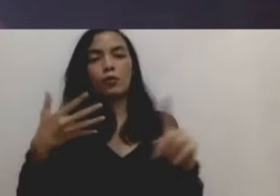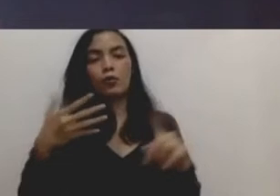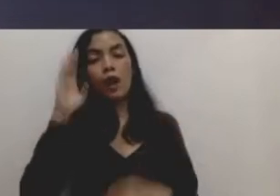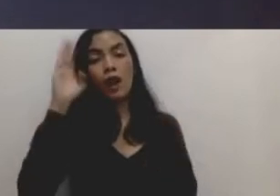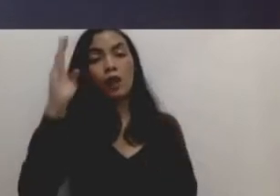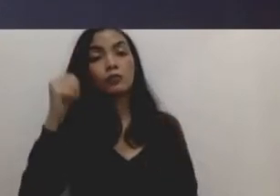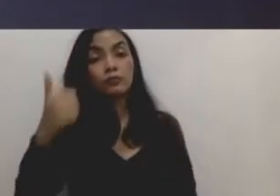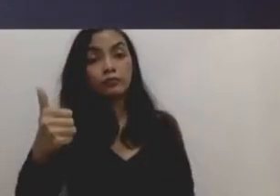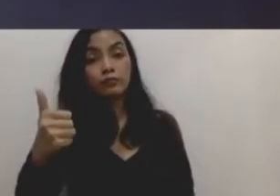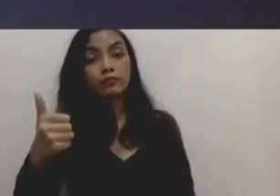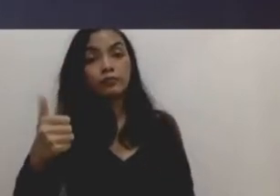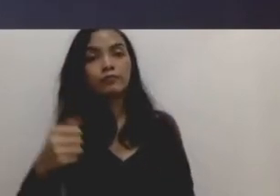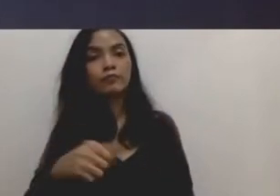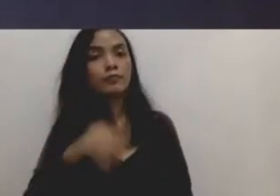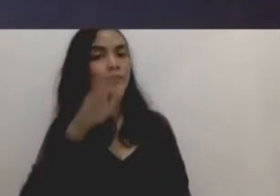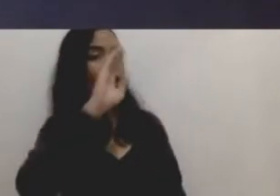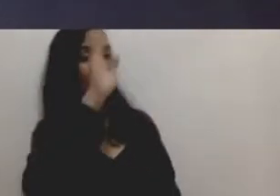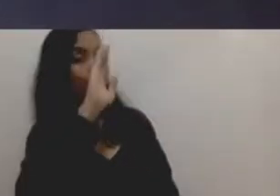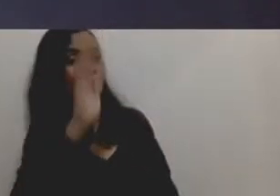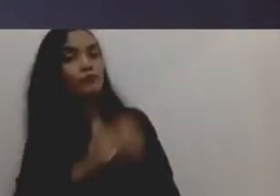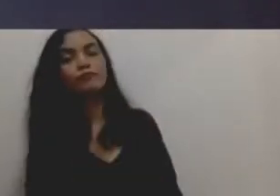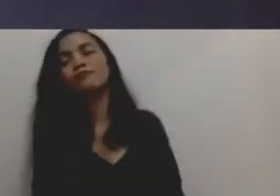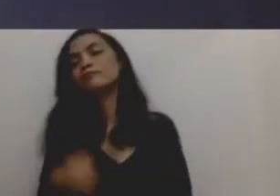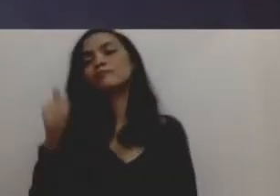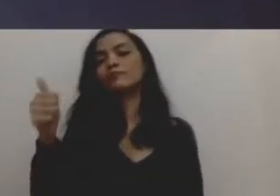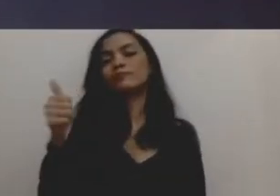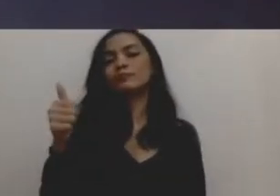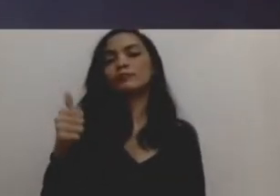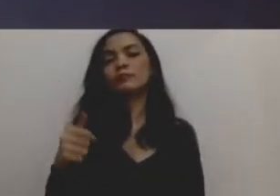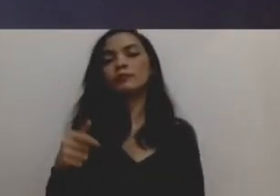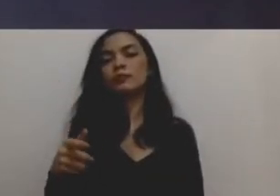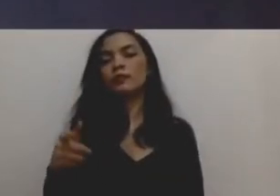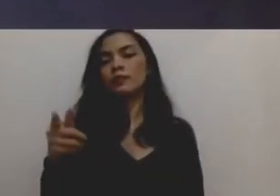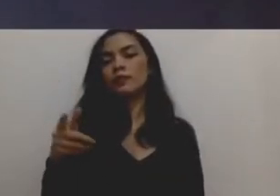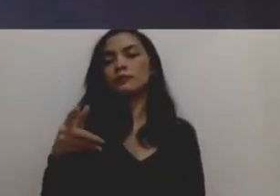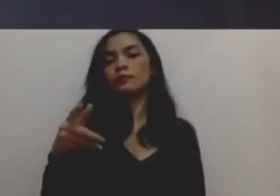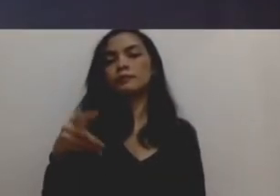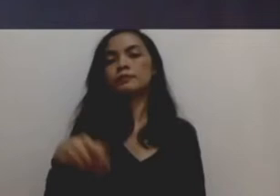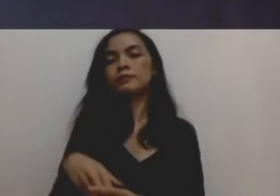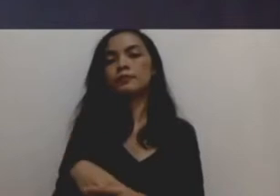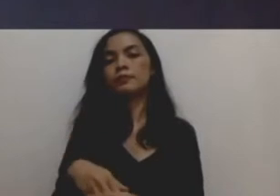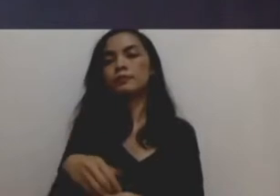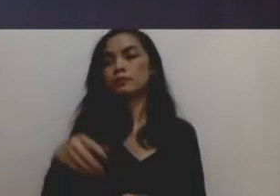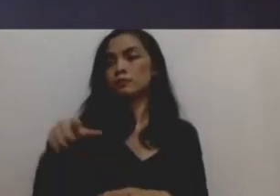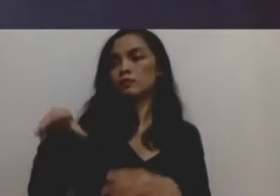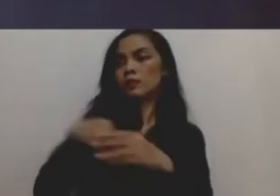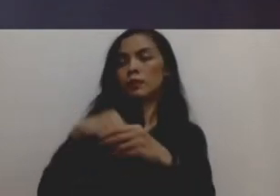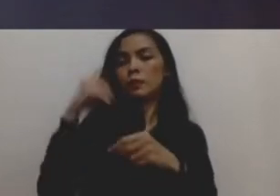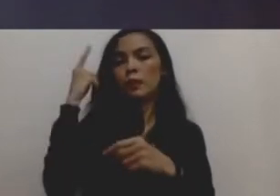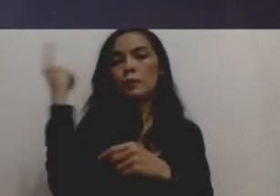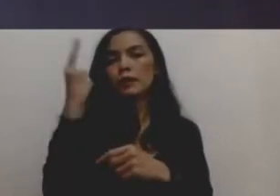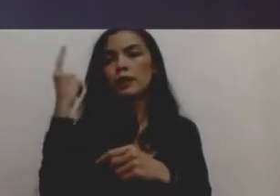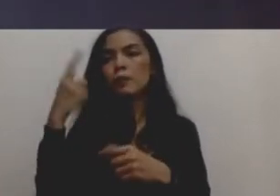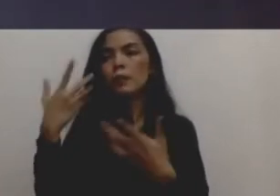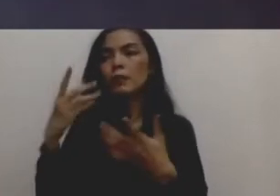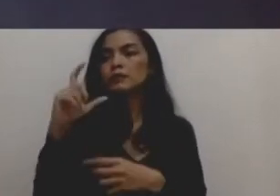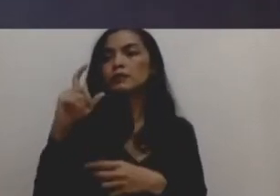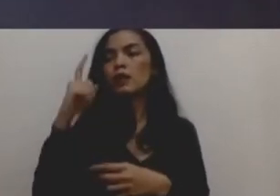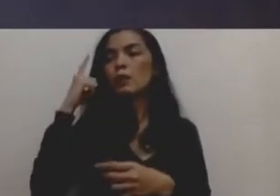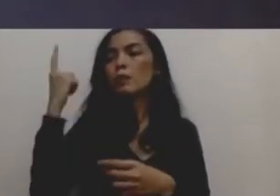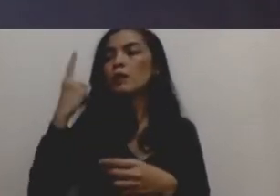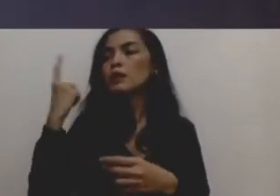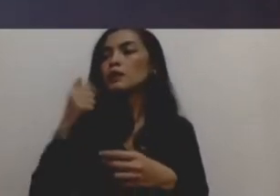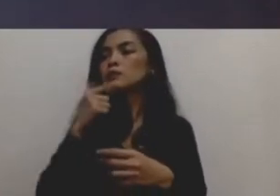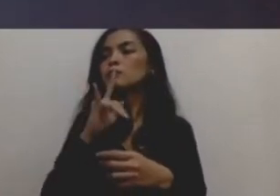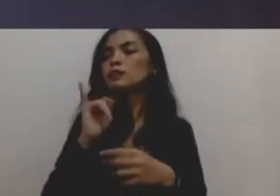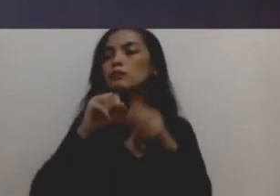Yeah. Ibu, as the Minister Deputy, she coordinates with stakeholders to ensure that through the strategy of gender mainstreaming